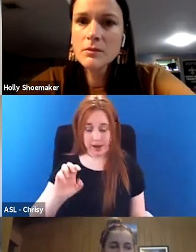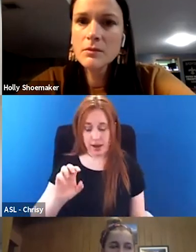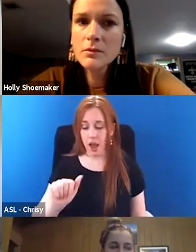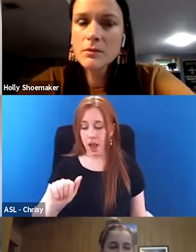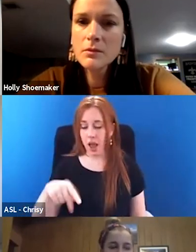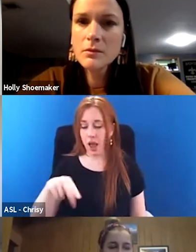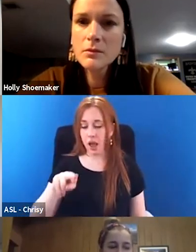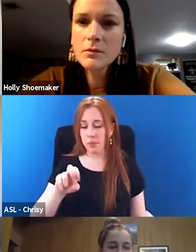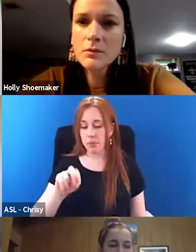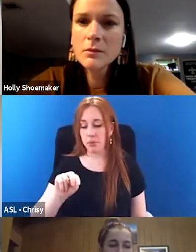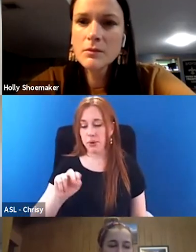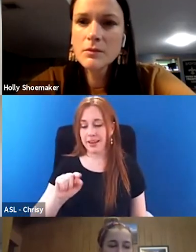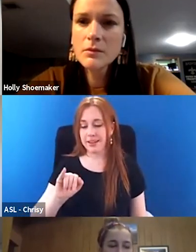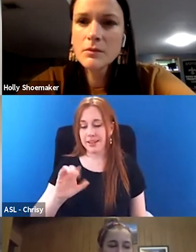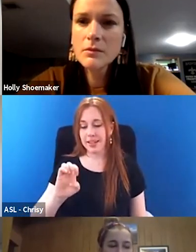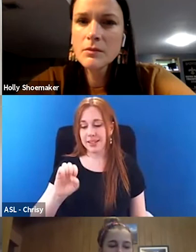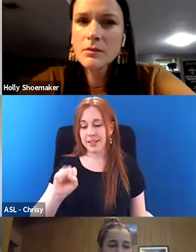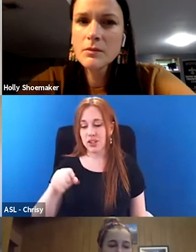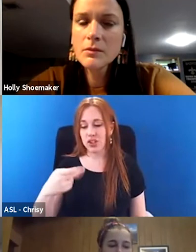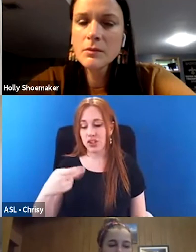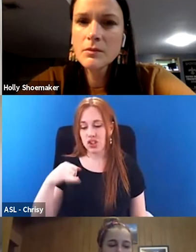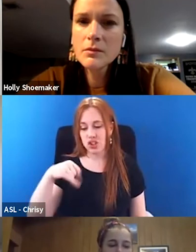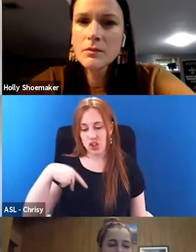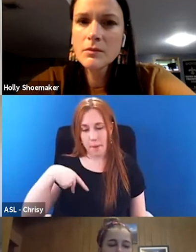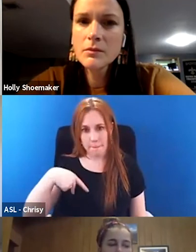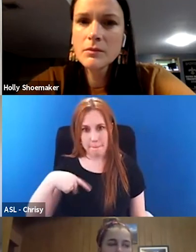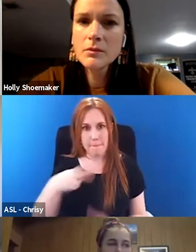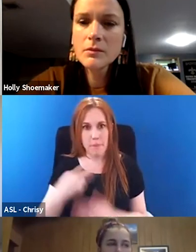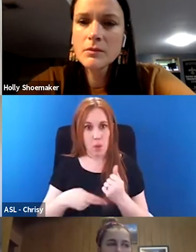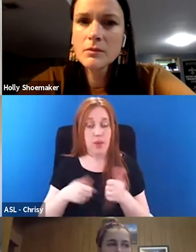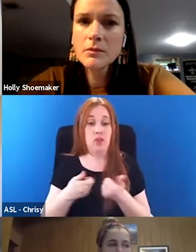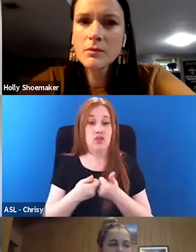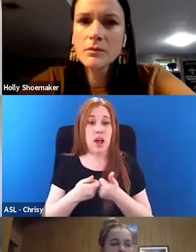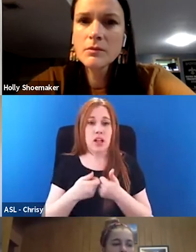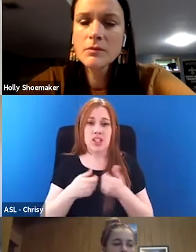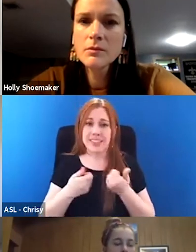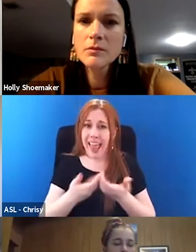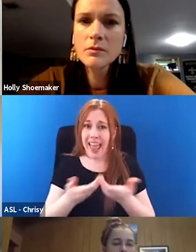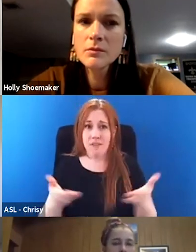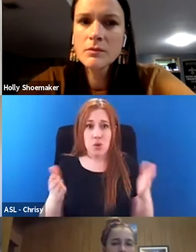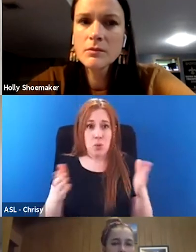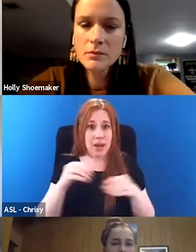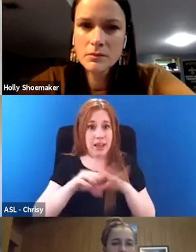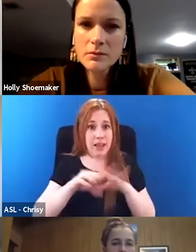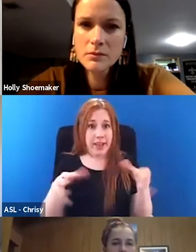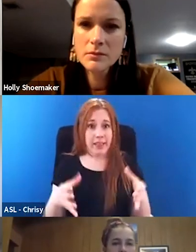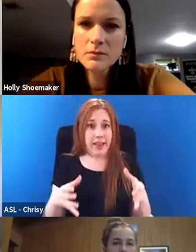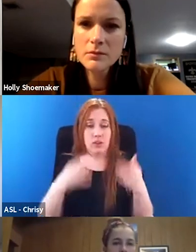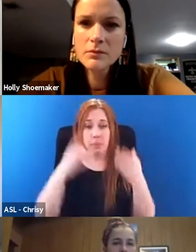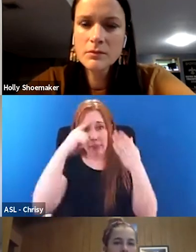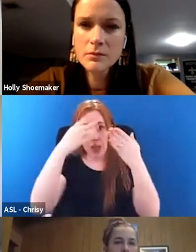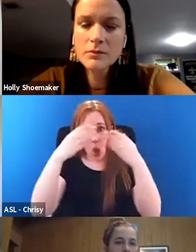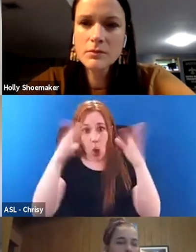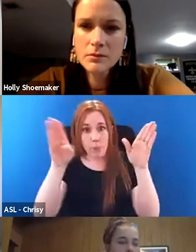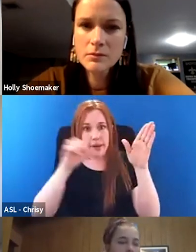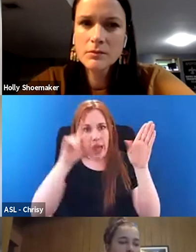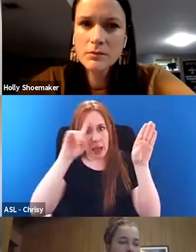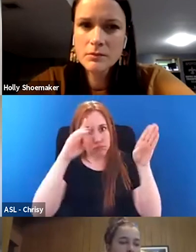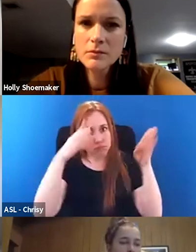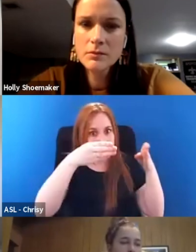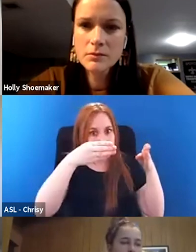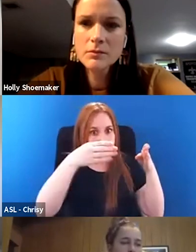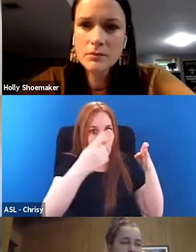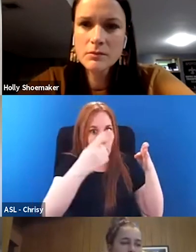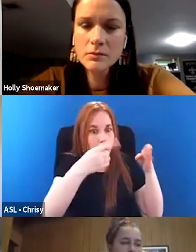think the challenge will be, we're challenging everybody in the collective to be open and not look at one source as a means